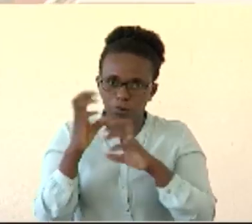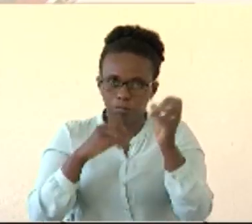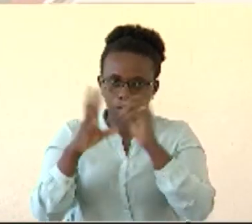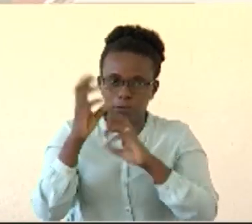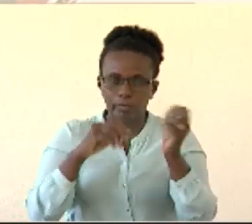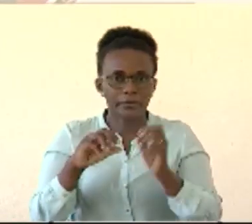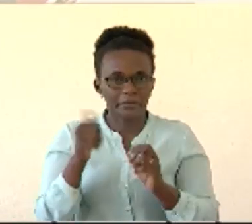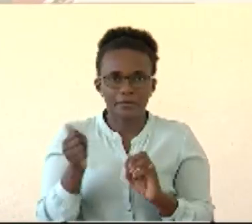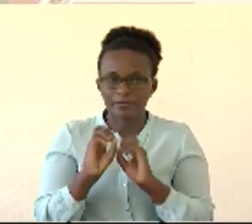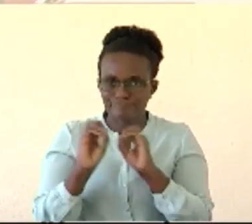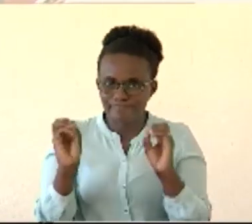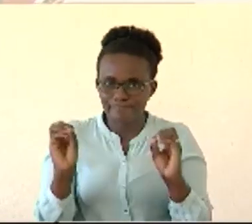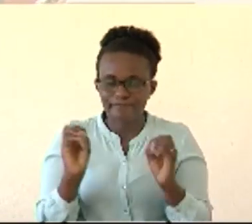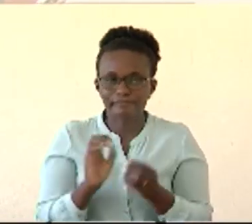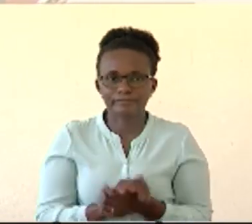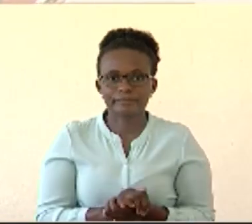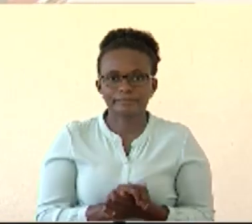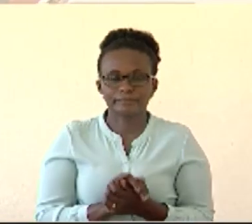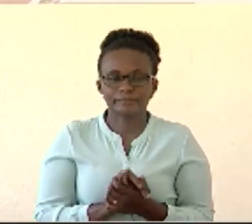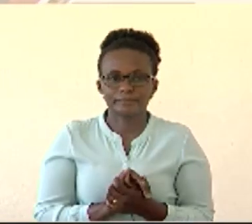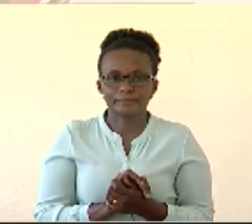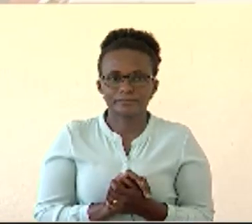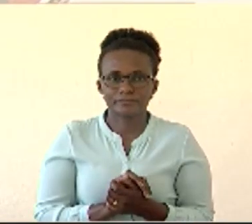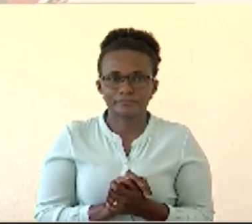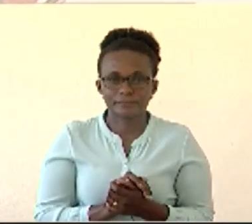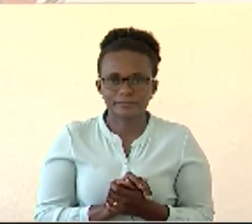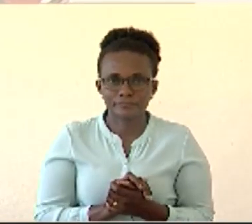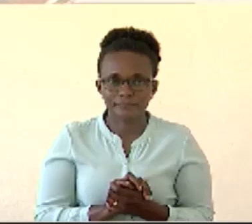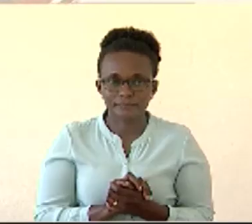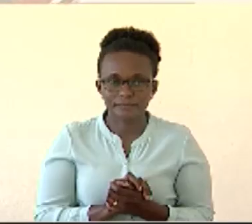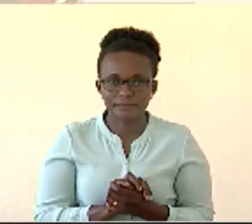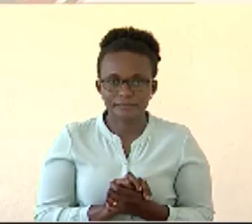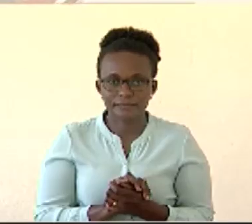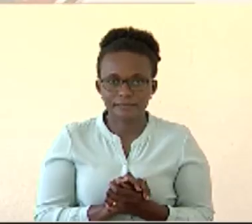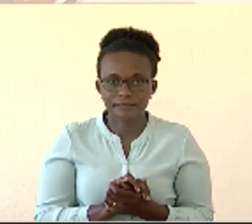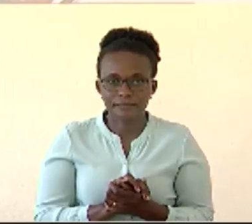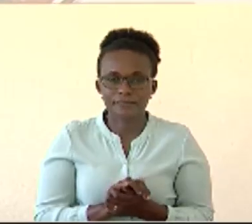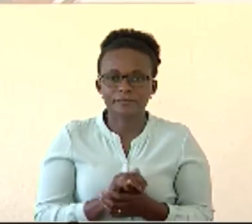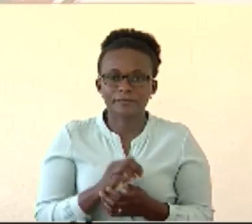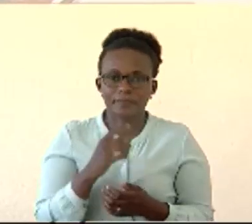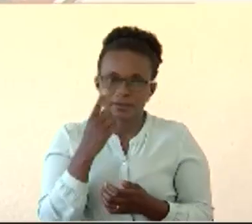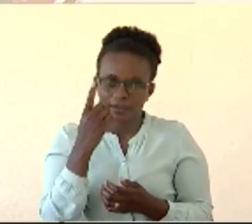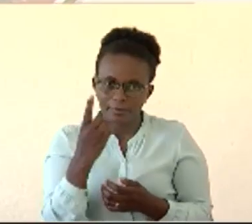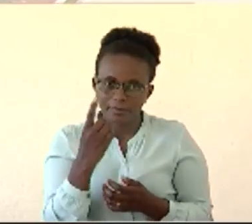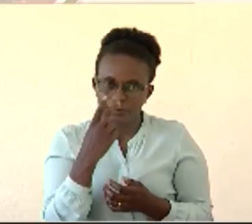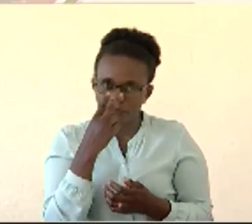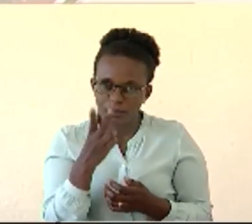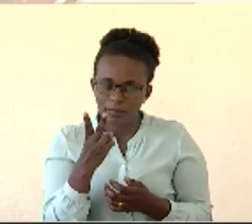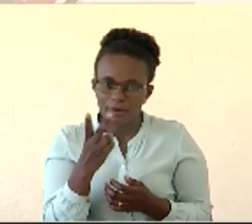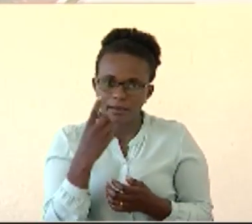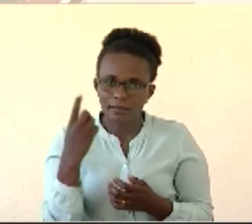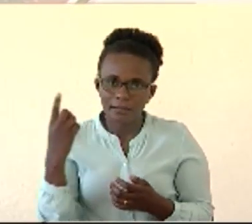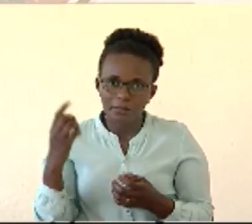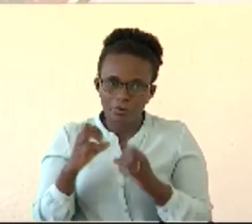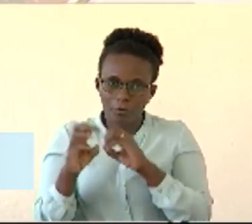going to remove them from the solution and see. Also on this, we see some bubbles coming up. Let me just